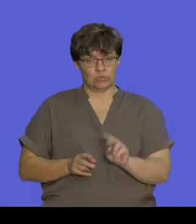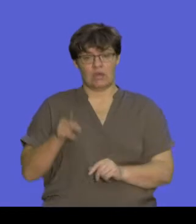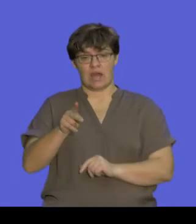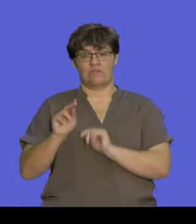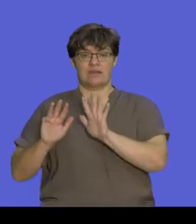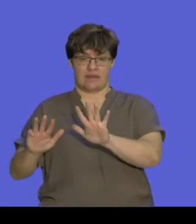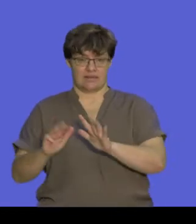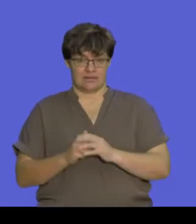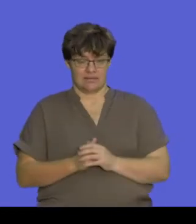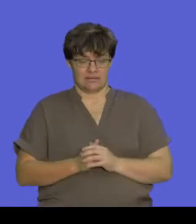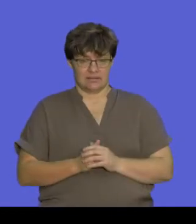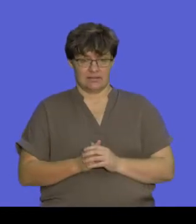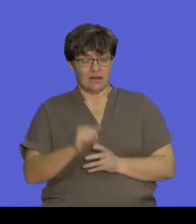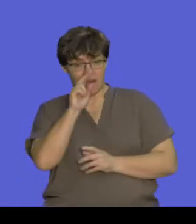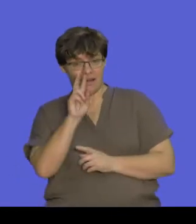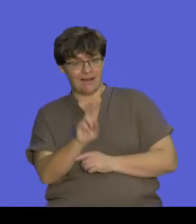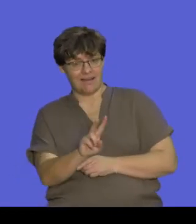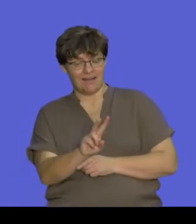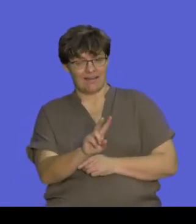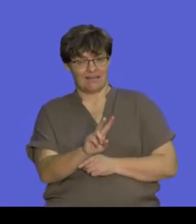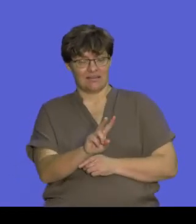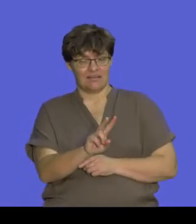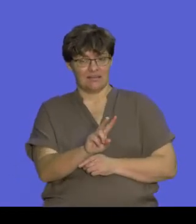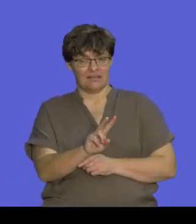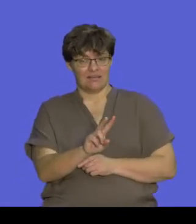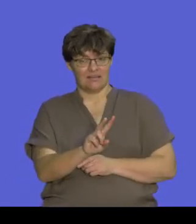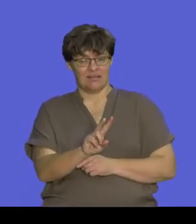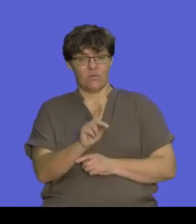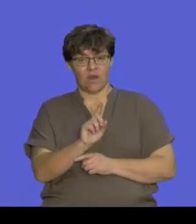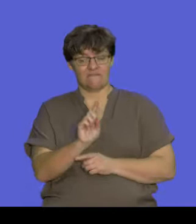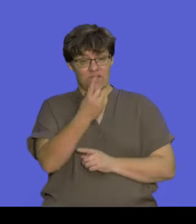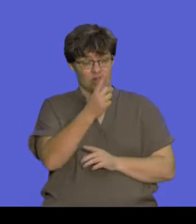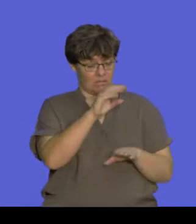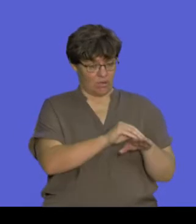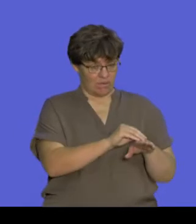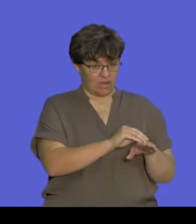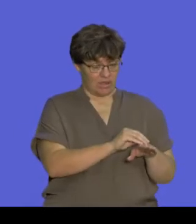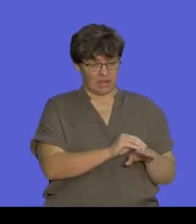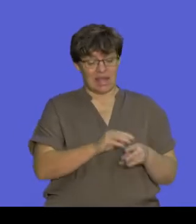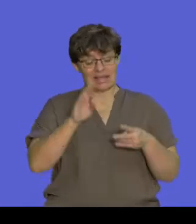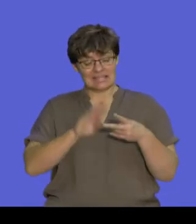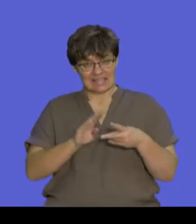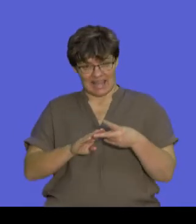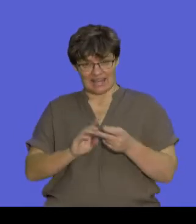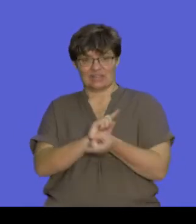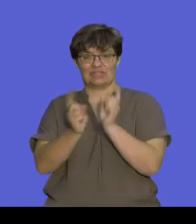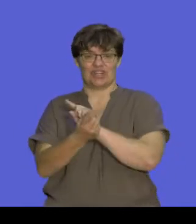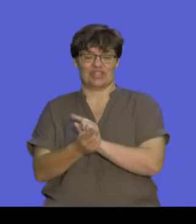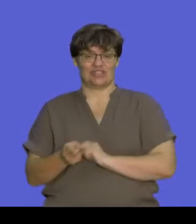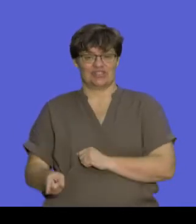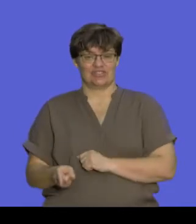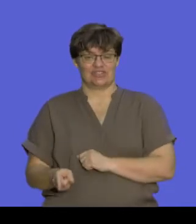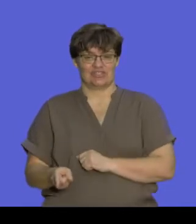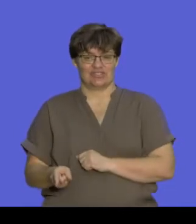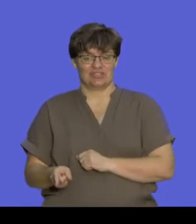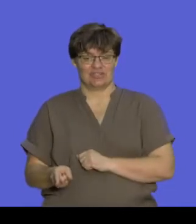2 out of 9. And can you see, by taking the first probability, the second probability has changed. If I